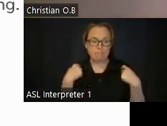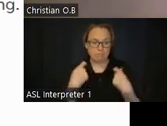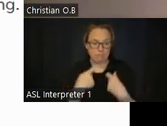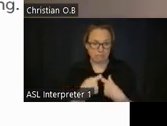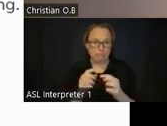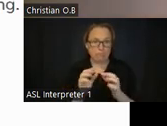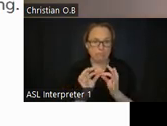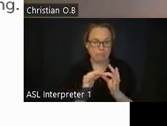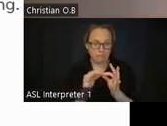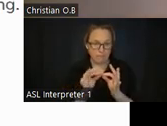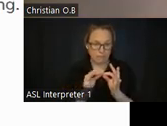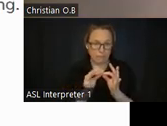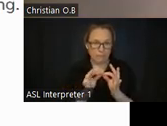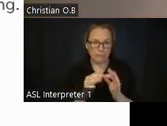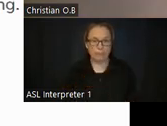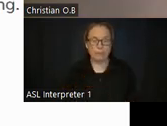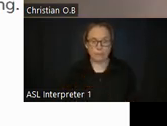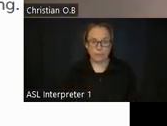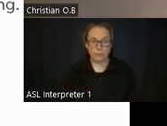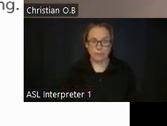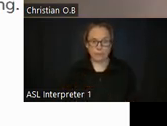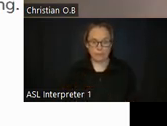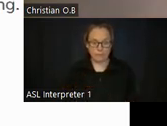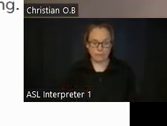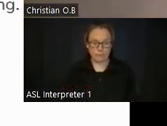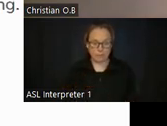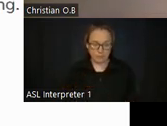Y ahí puede escuchar la interpretación. Gracias.